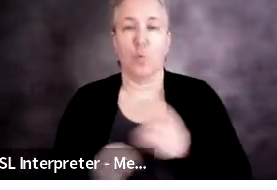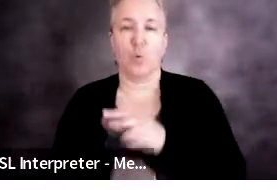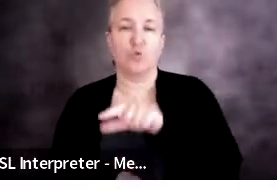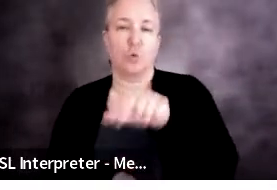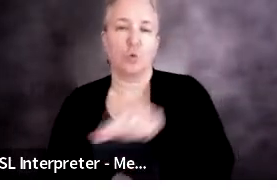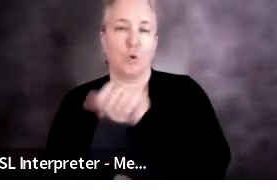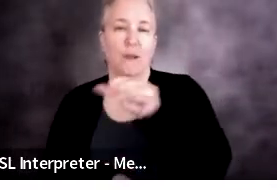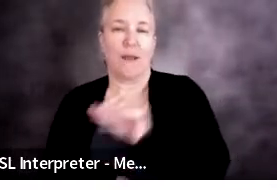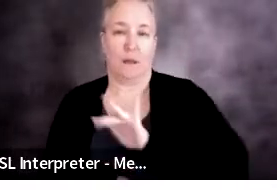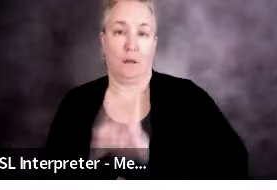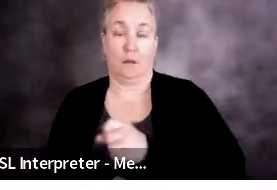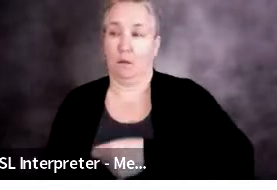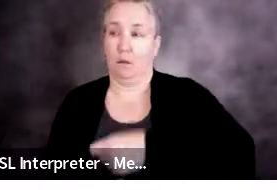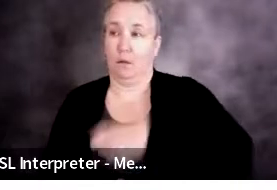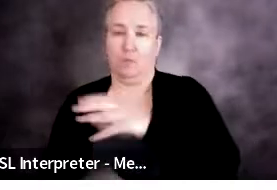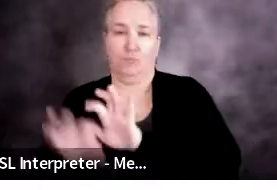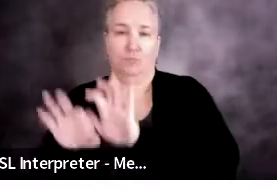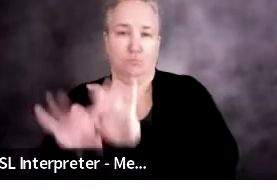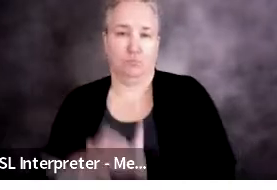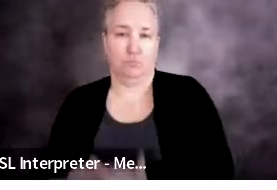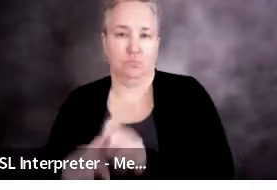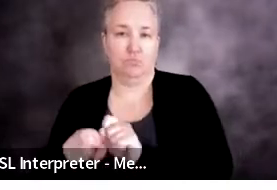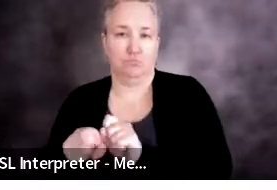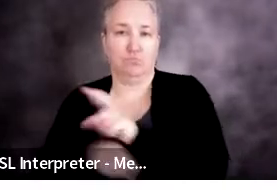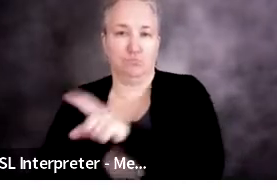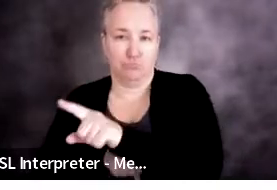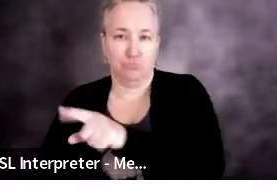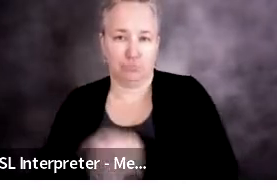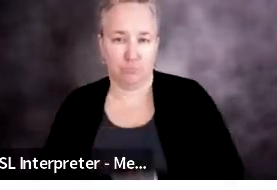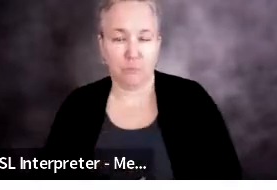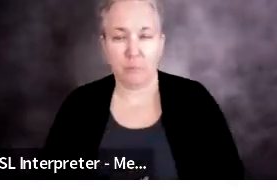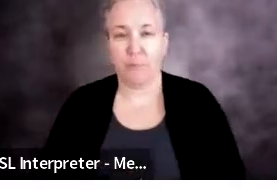Q&A box as seen on the screen.